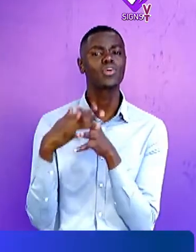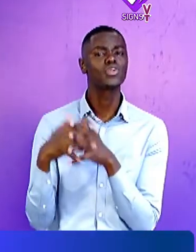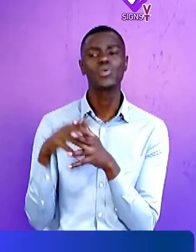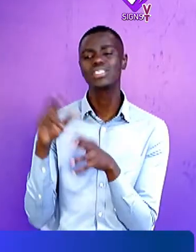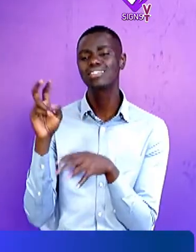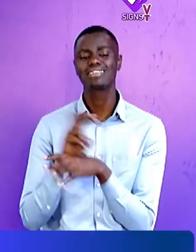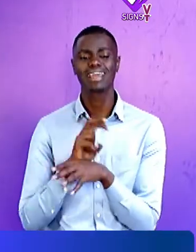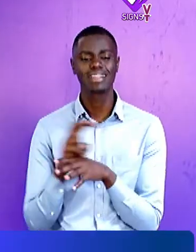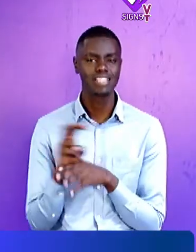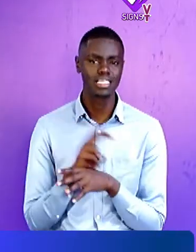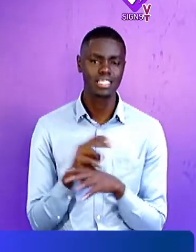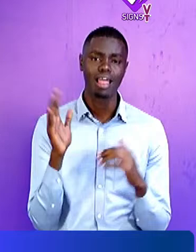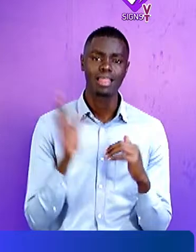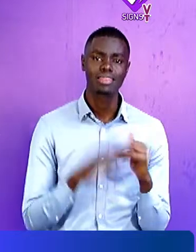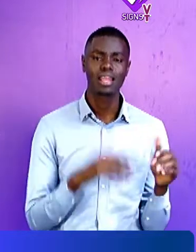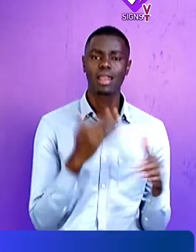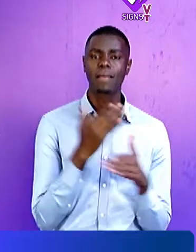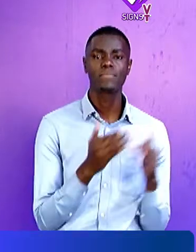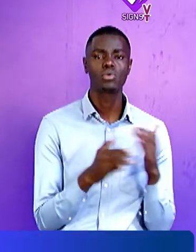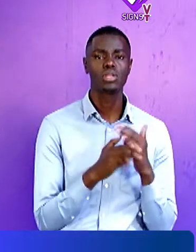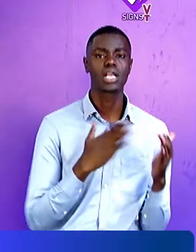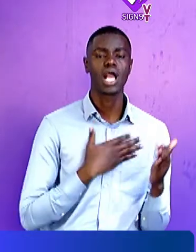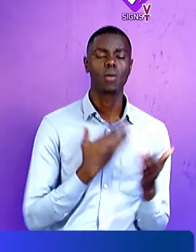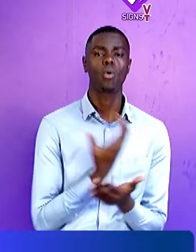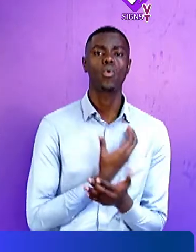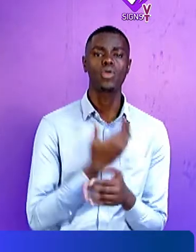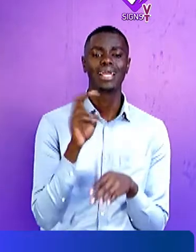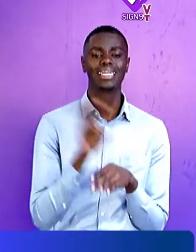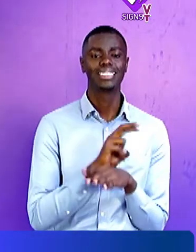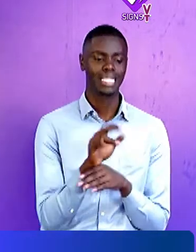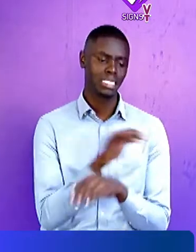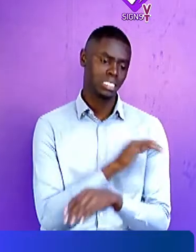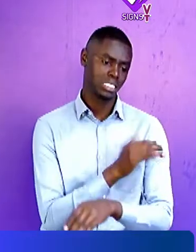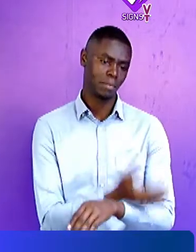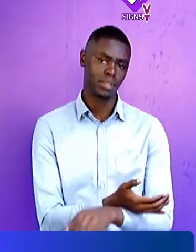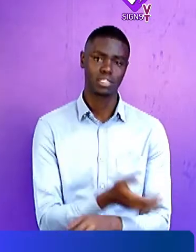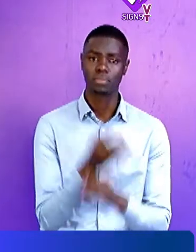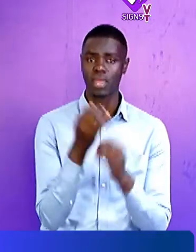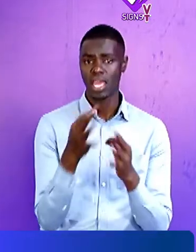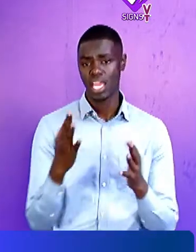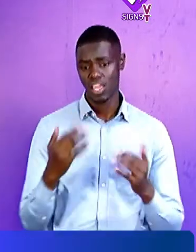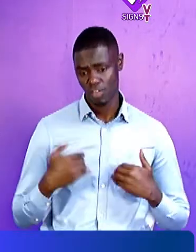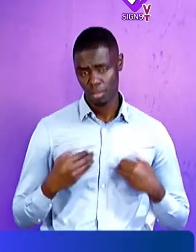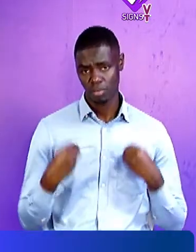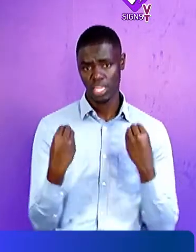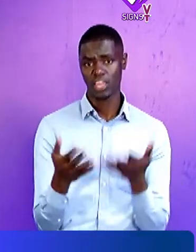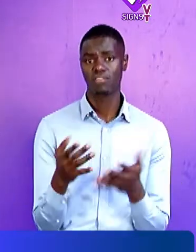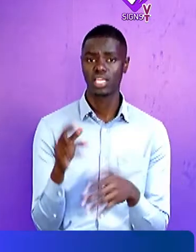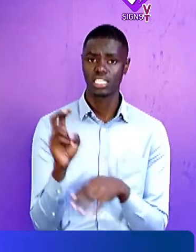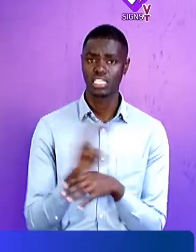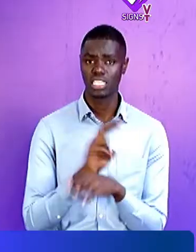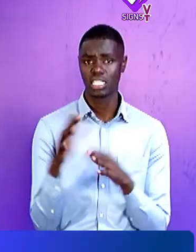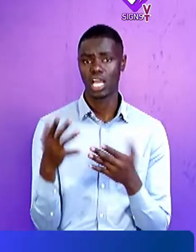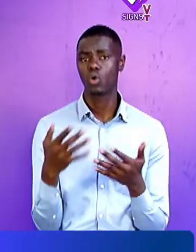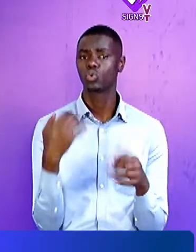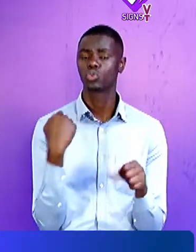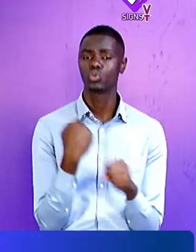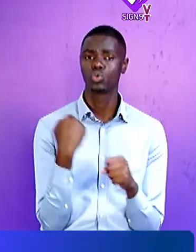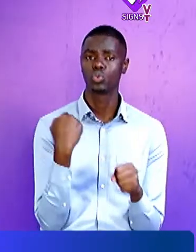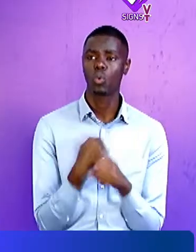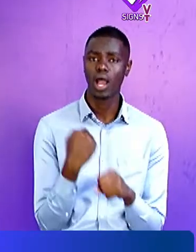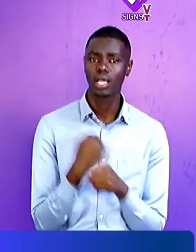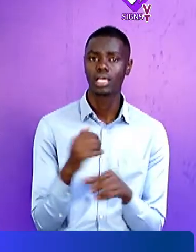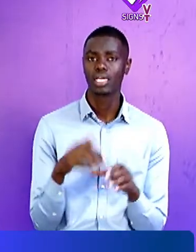intelligence instead of building our own intelligence capacity? Because, Alan, if I'm the one giving intelligence how to run Science TV, Yeah.